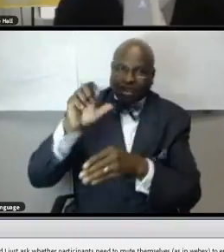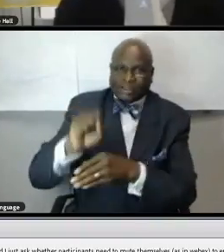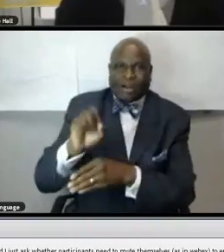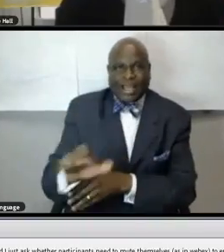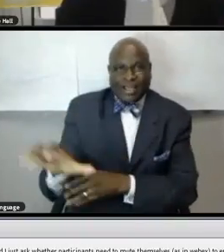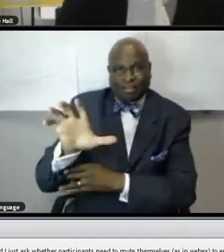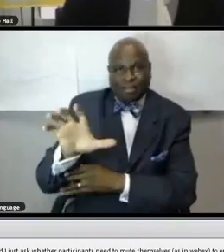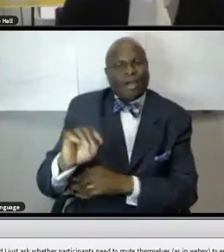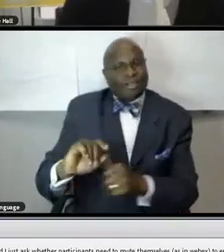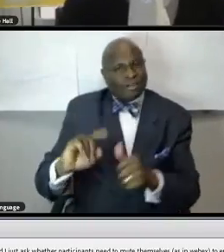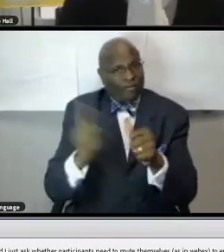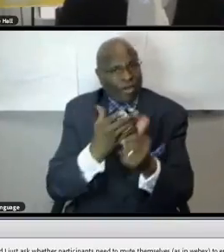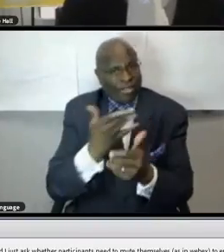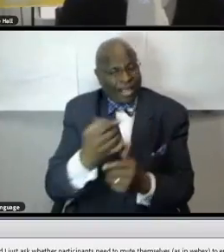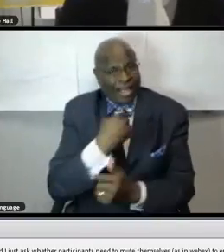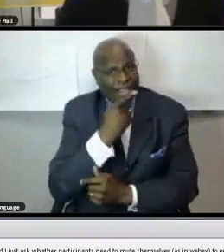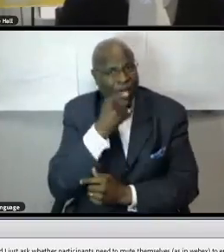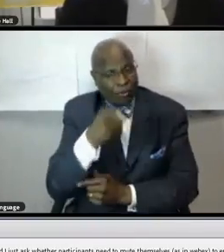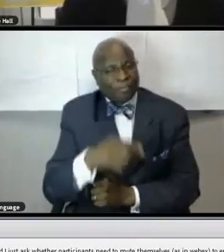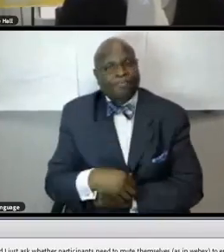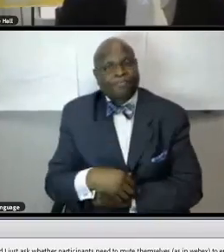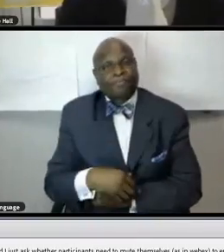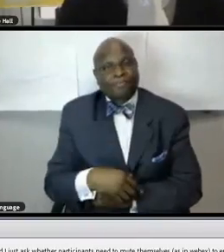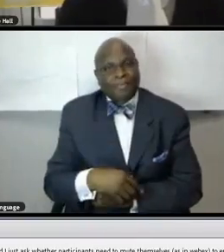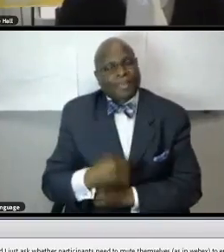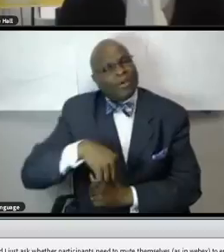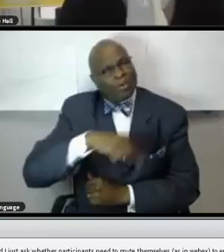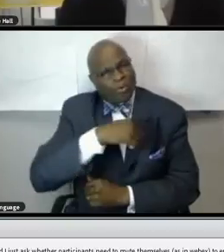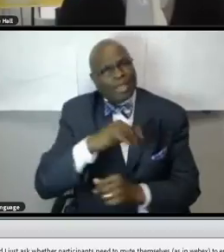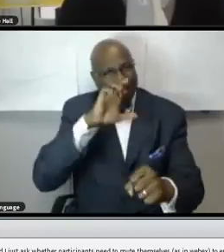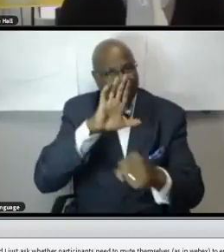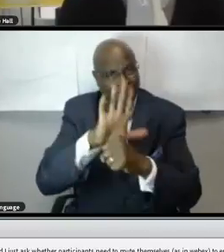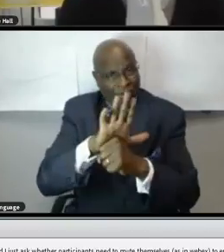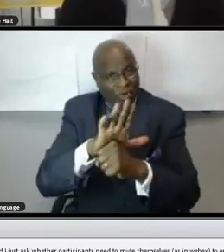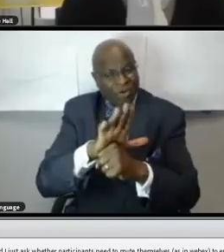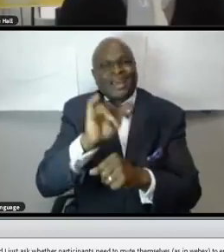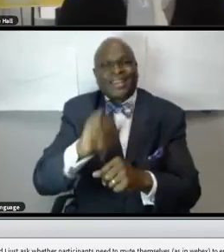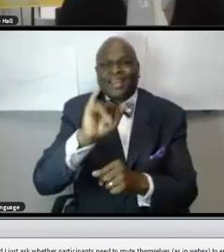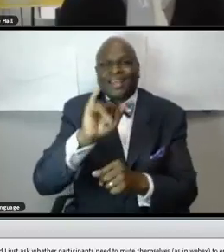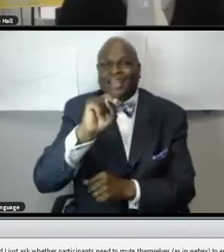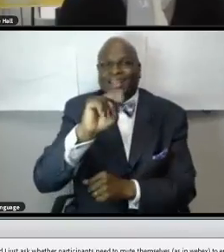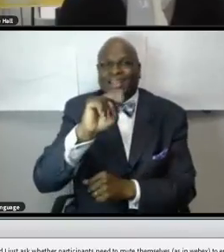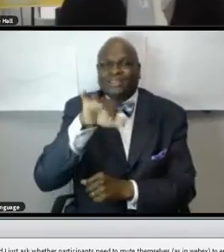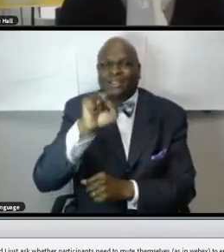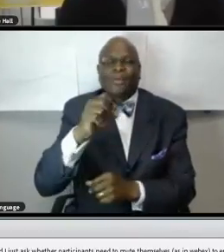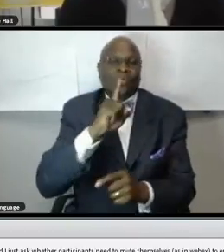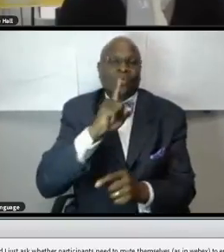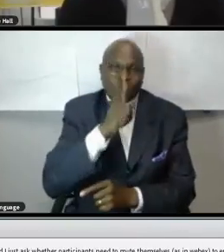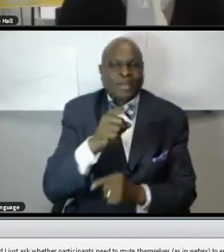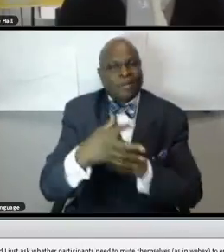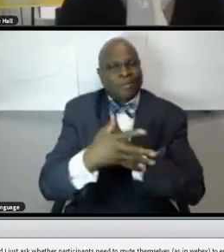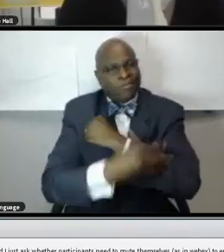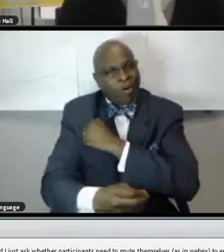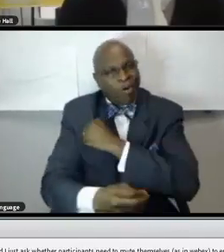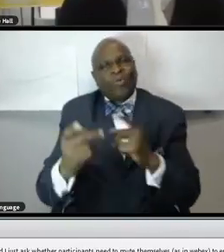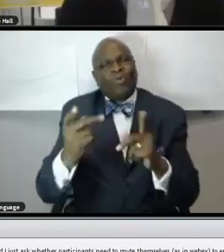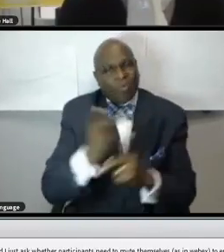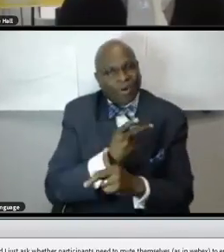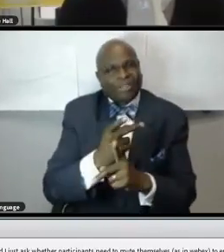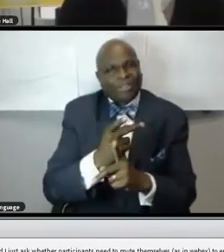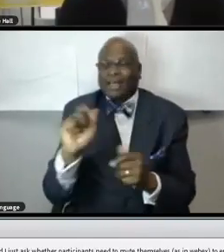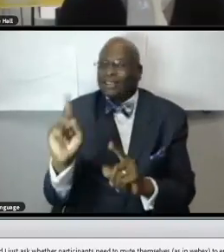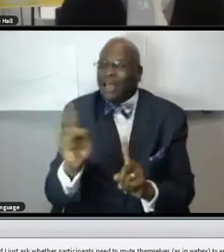So the first thing I can tell you is that we can confirm that indigenous peoples are indeed poorer, and that is everywhere that